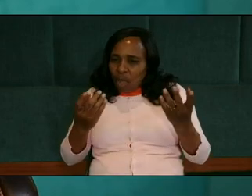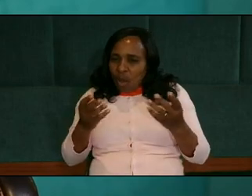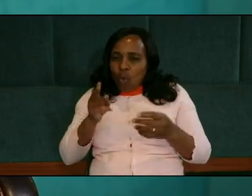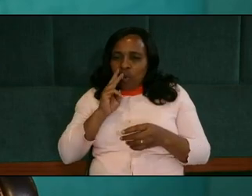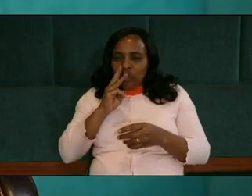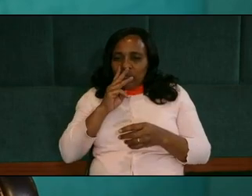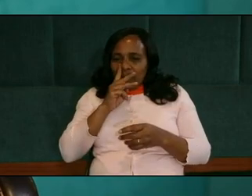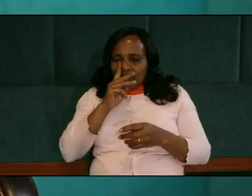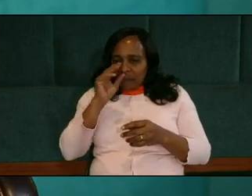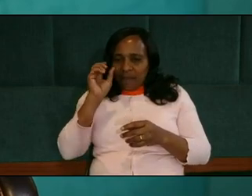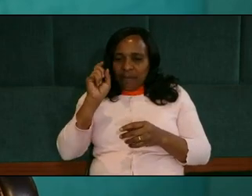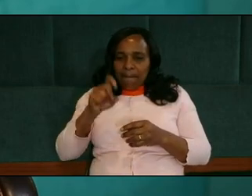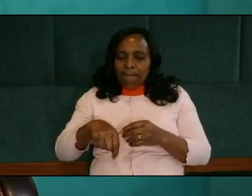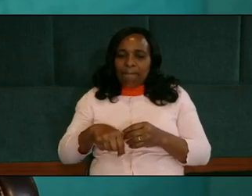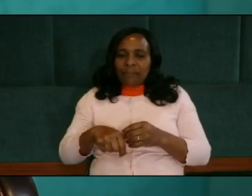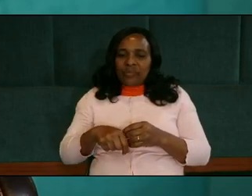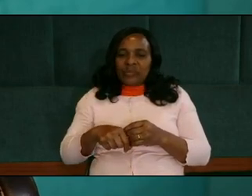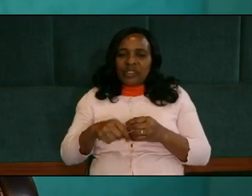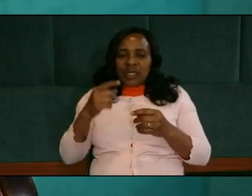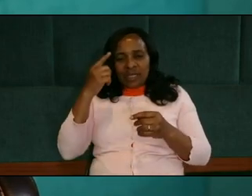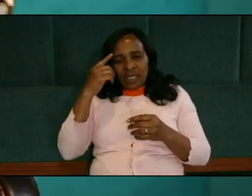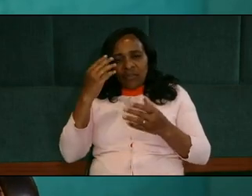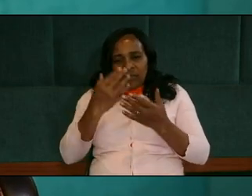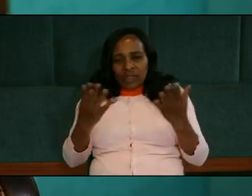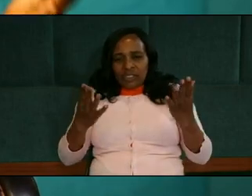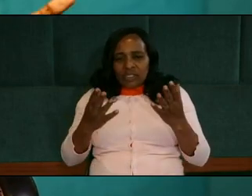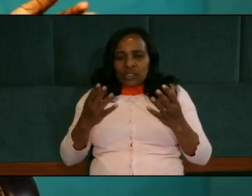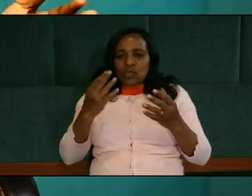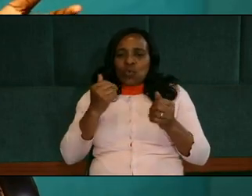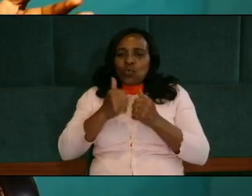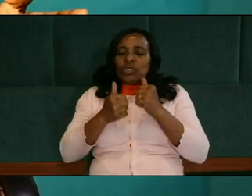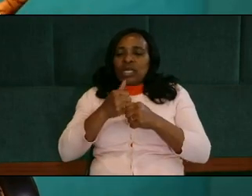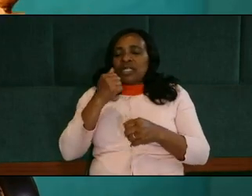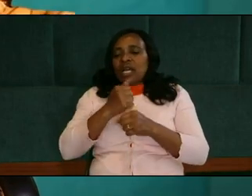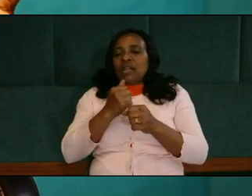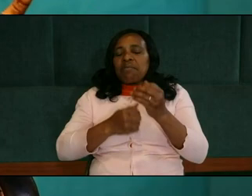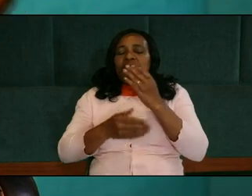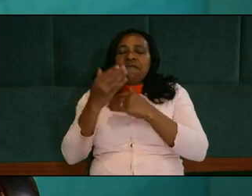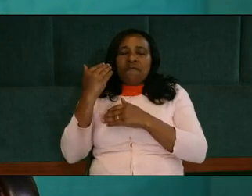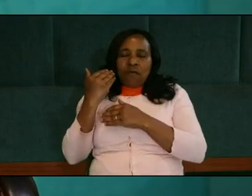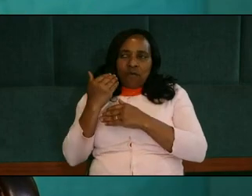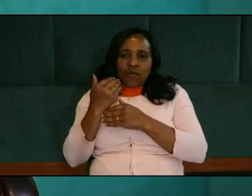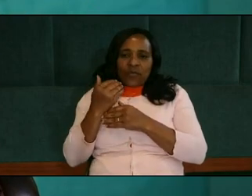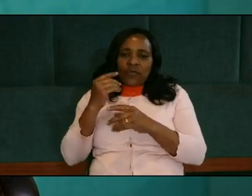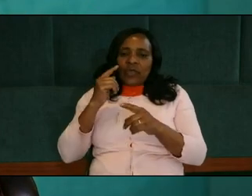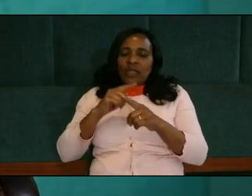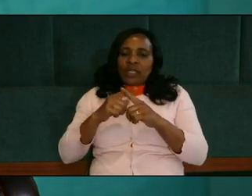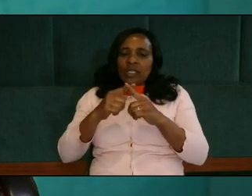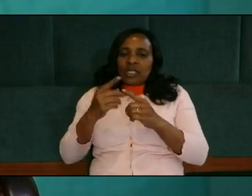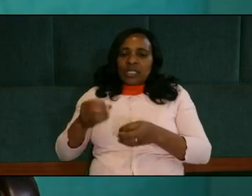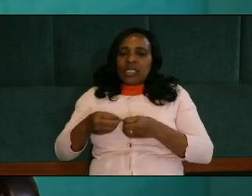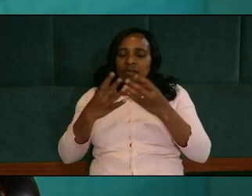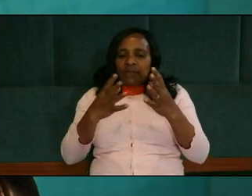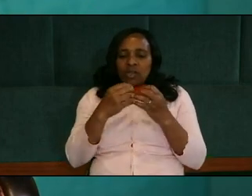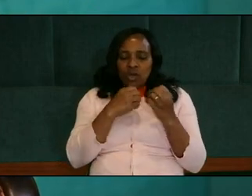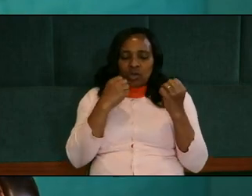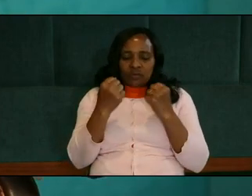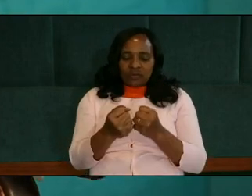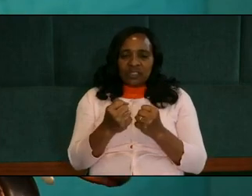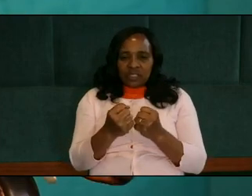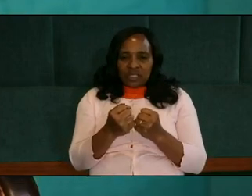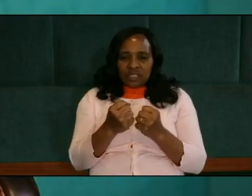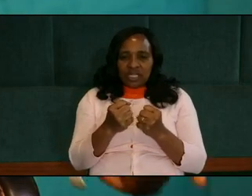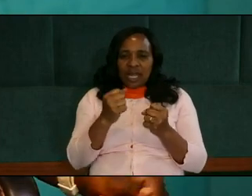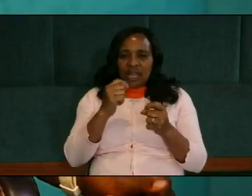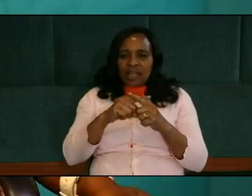was supposed to think of the things that Jesus had done before, and that should have given him confidence to be like,